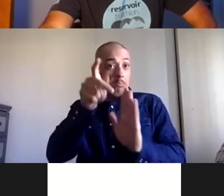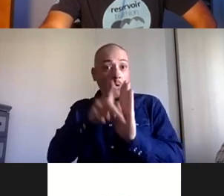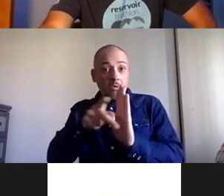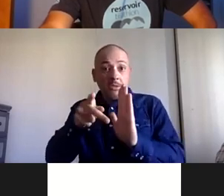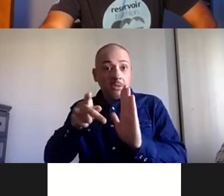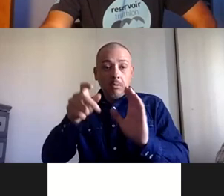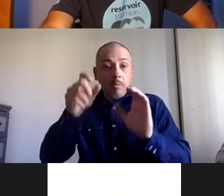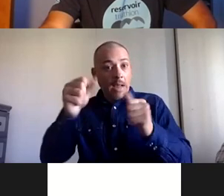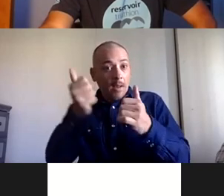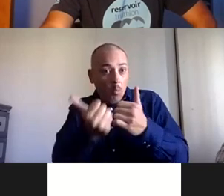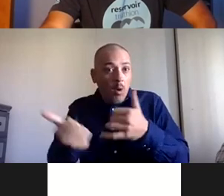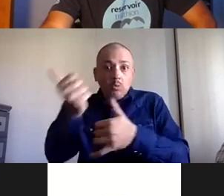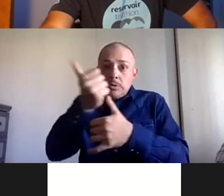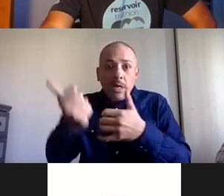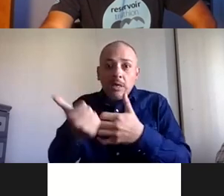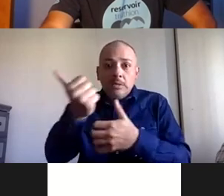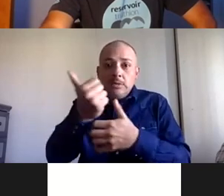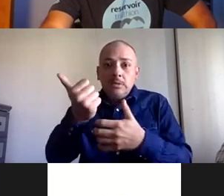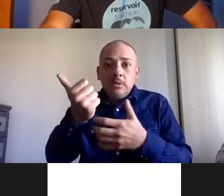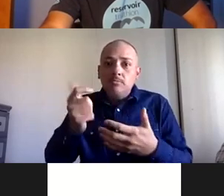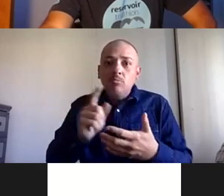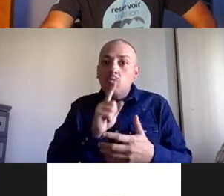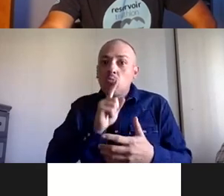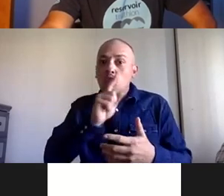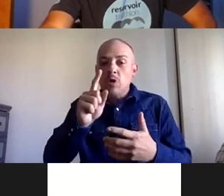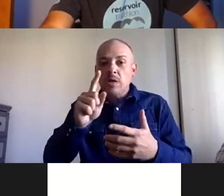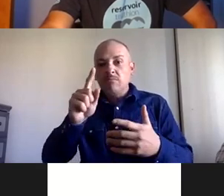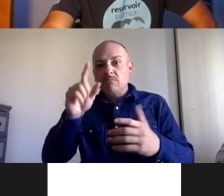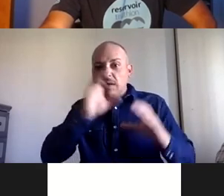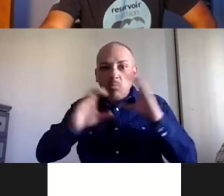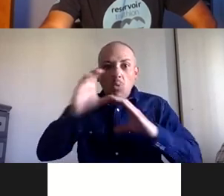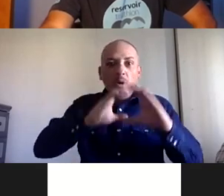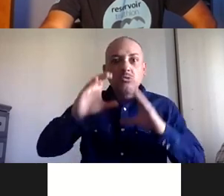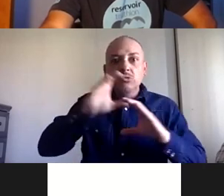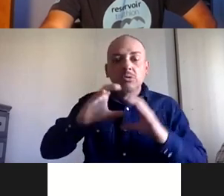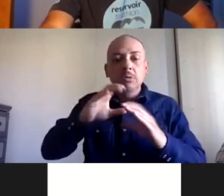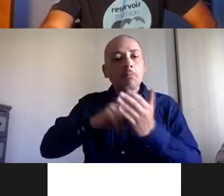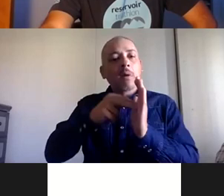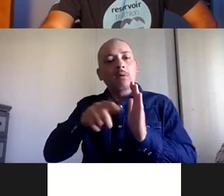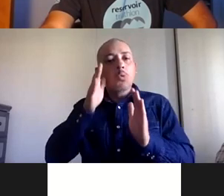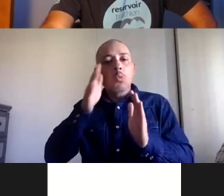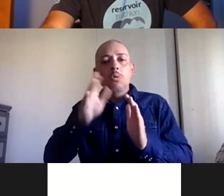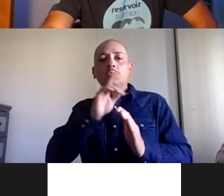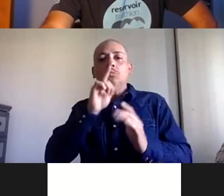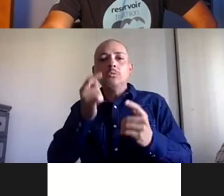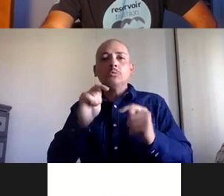may prioritize really exploration. So this will be really